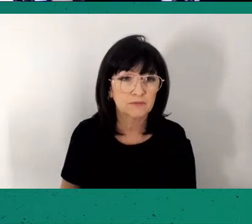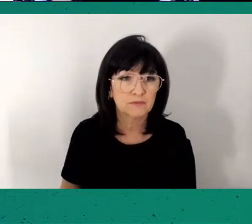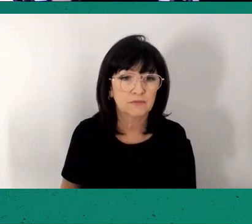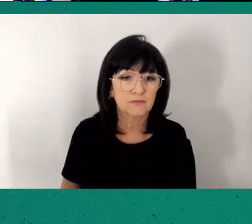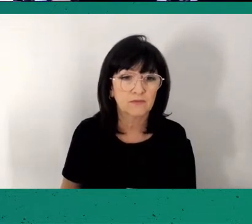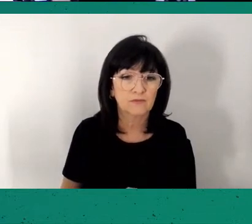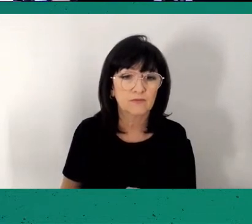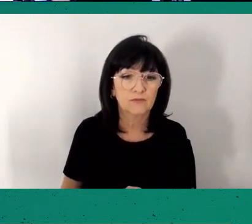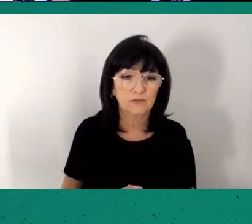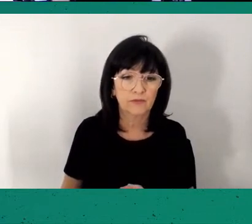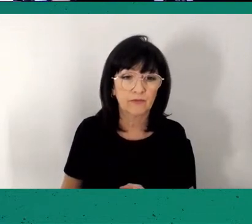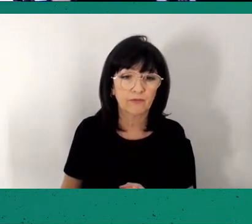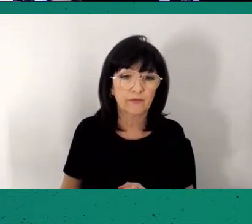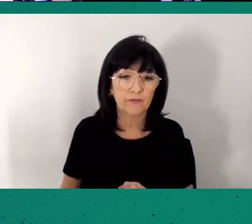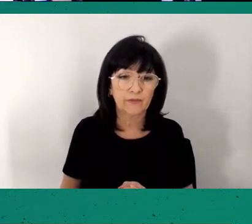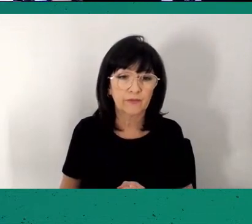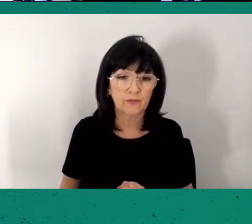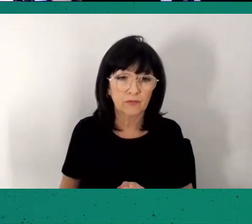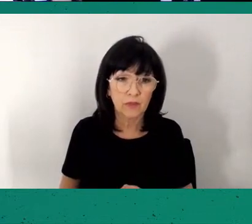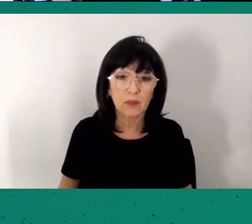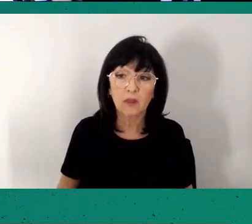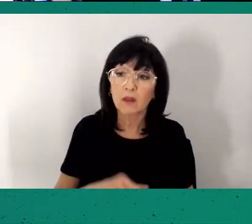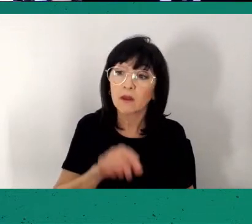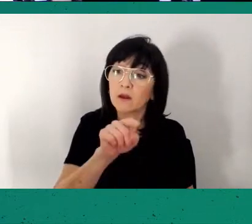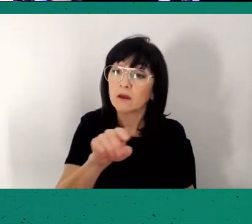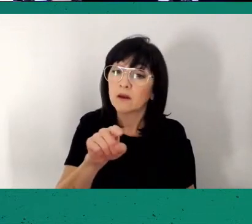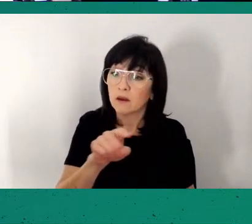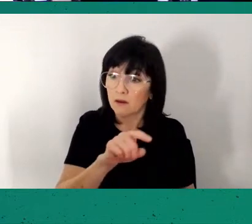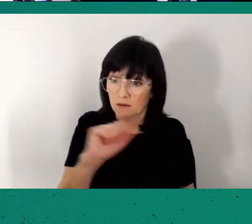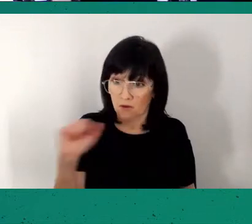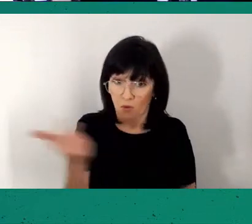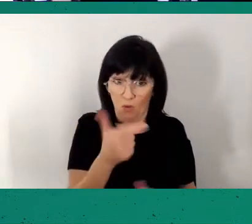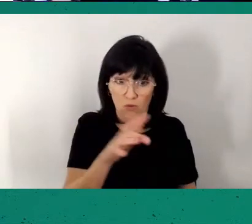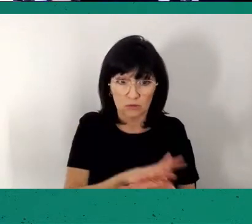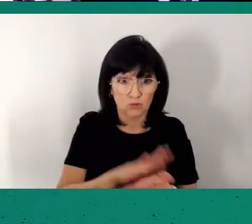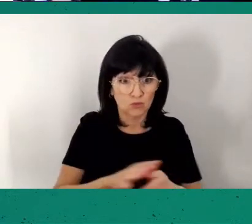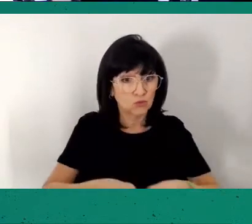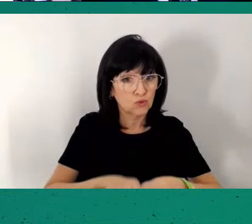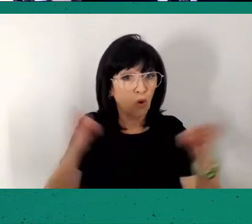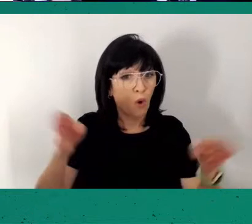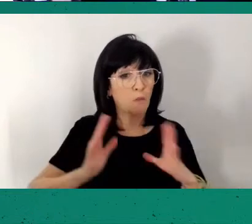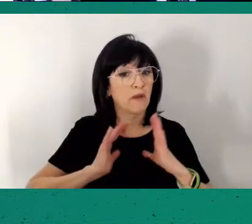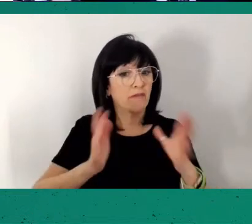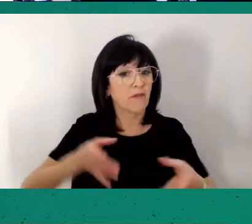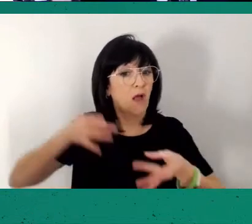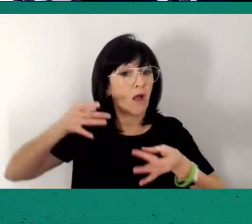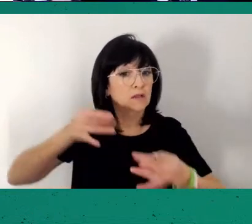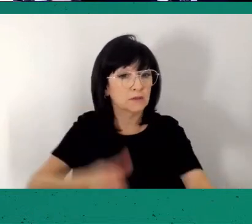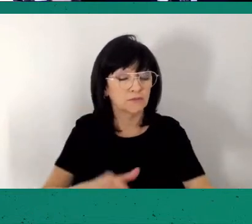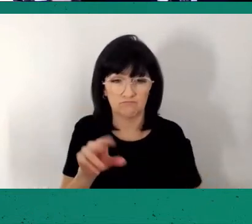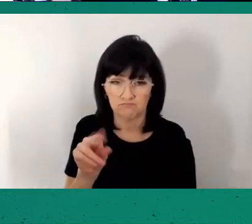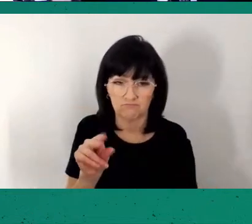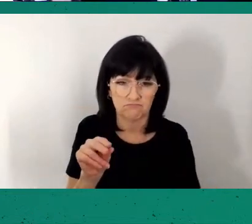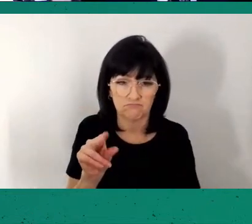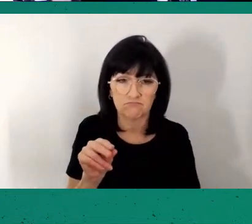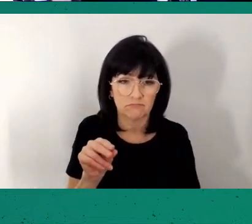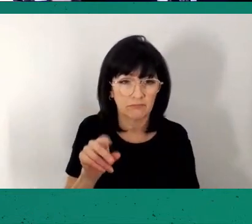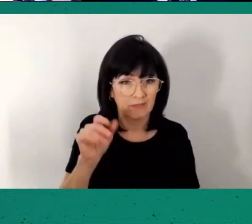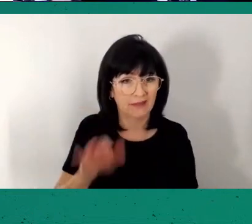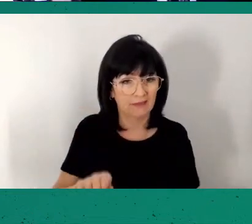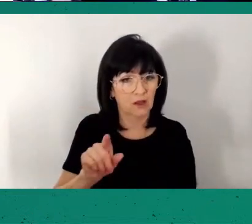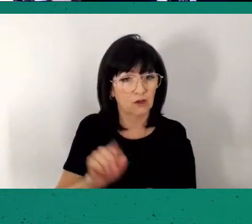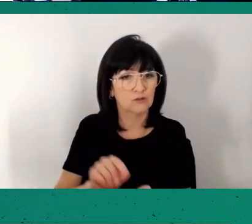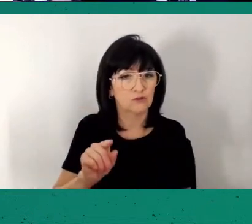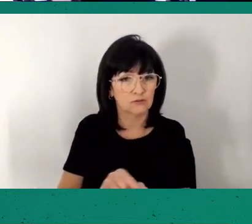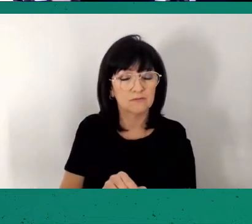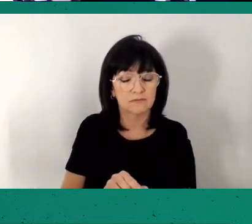Not all the schools opened smoothly, however. This paper reported that Sarah A.